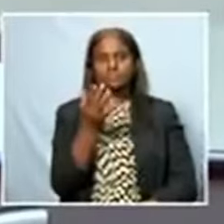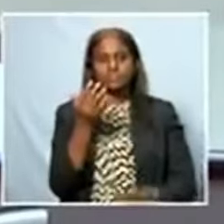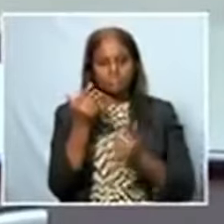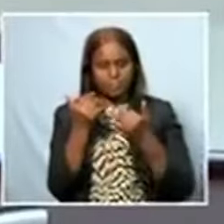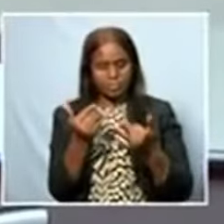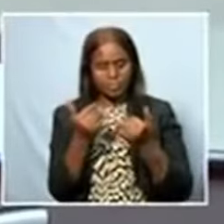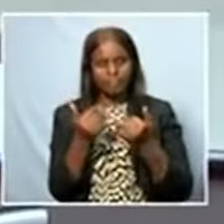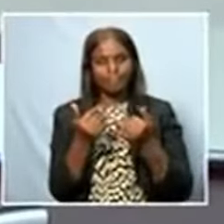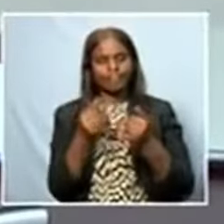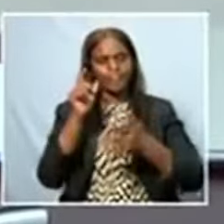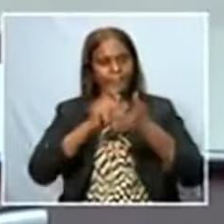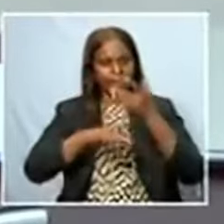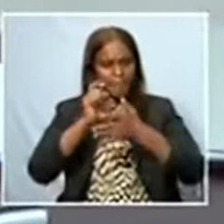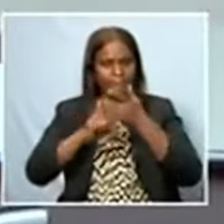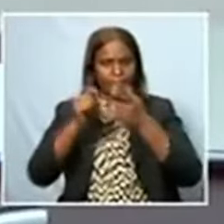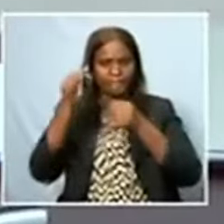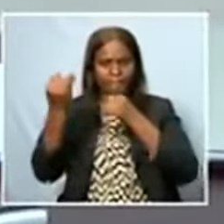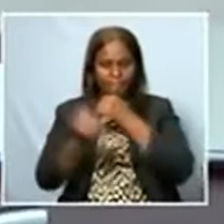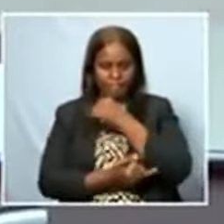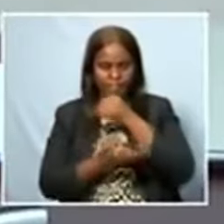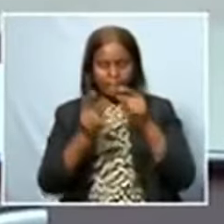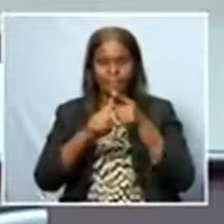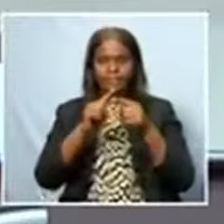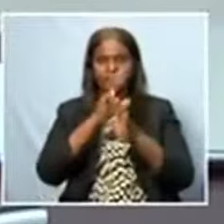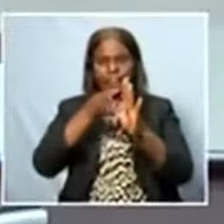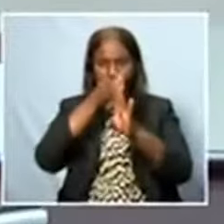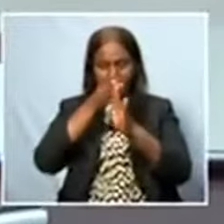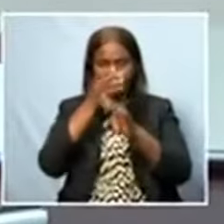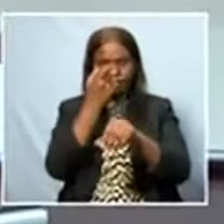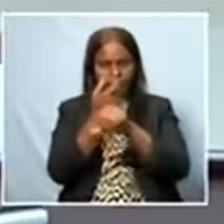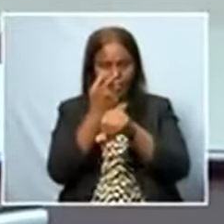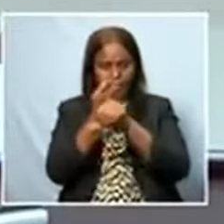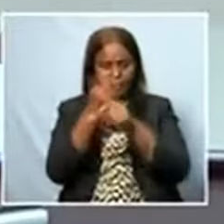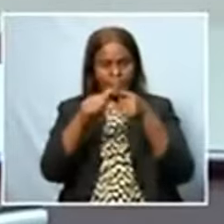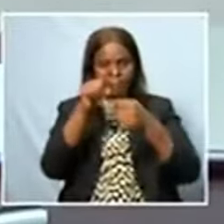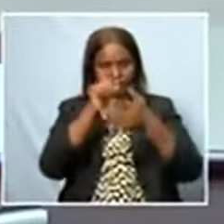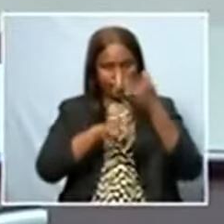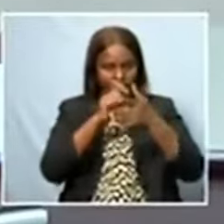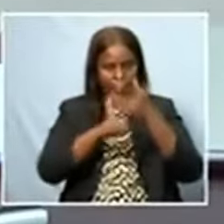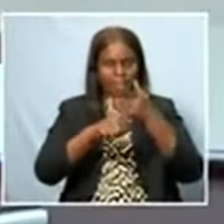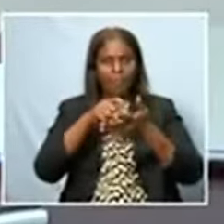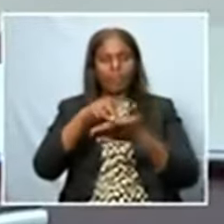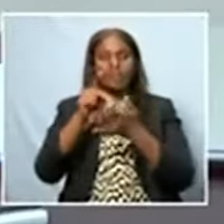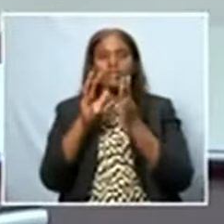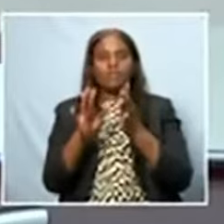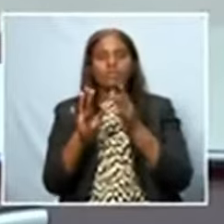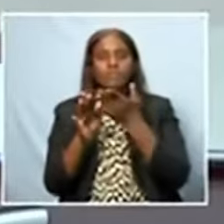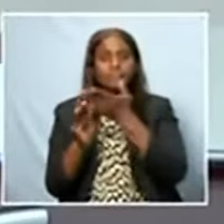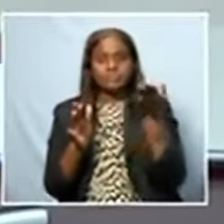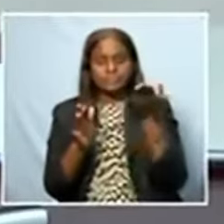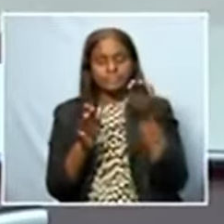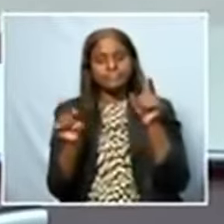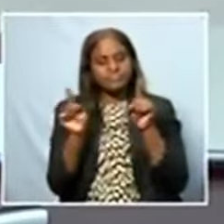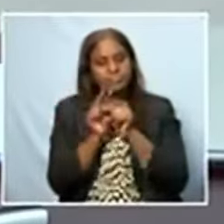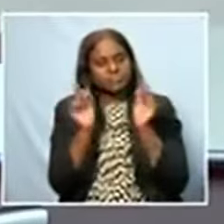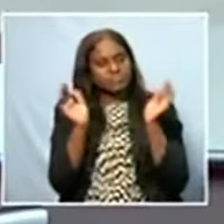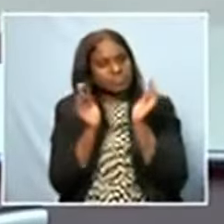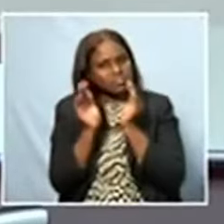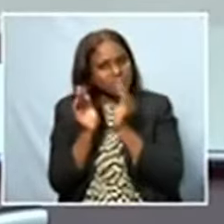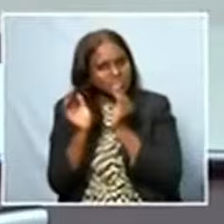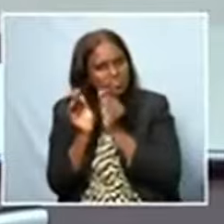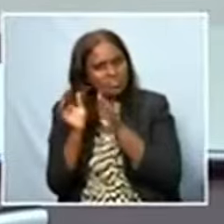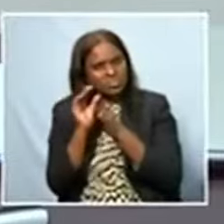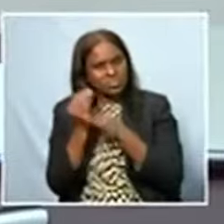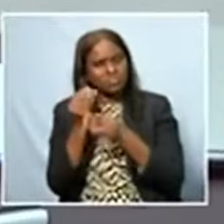the presumptive tax was introduced to target hard-to-tax segments of taxpayers. These are typically small or